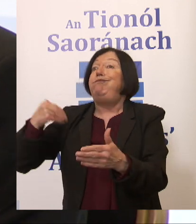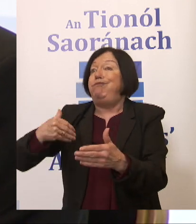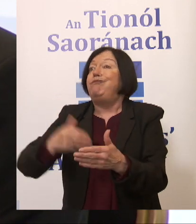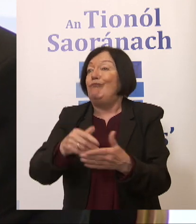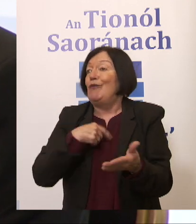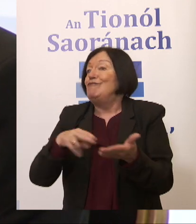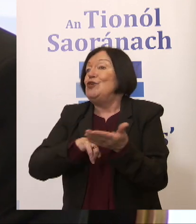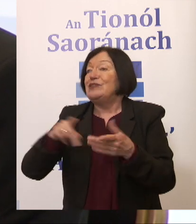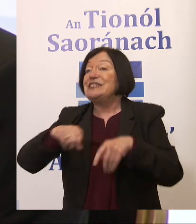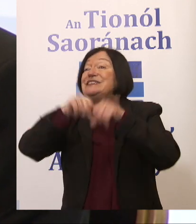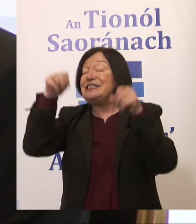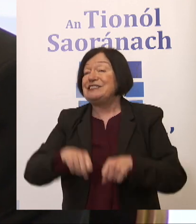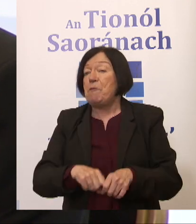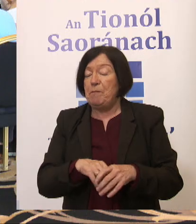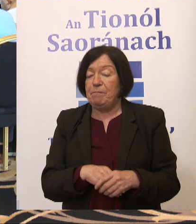gotten used to that system.